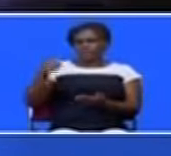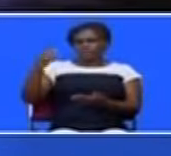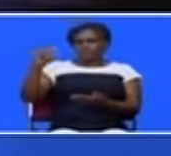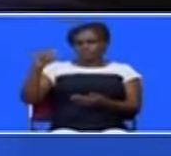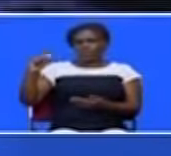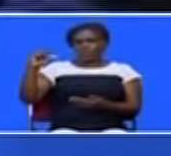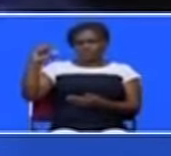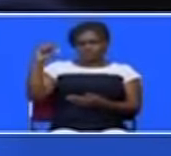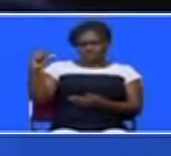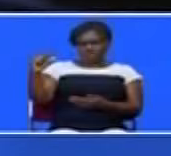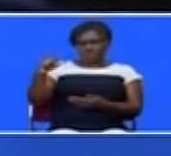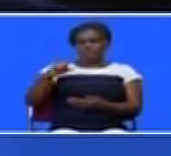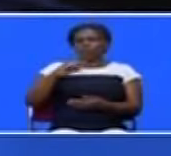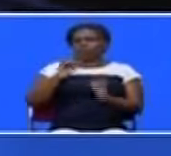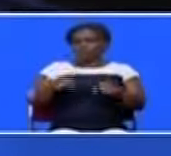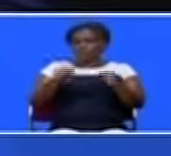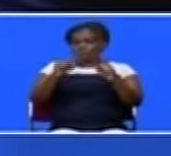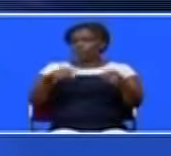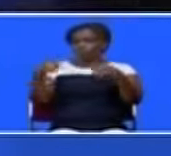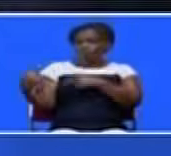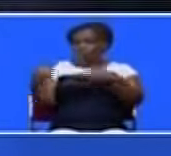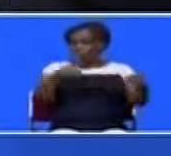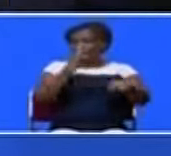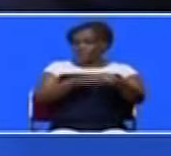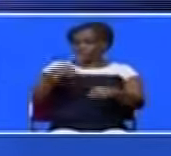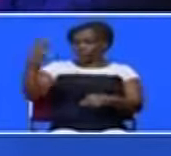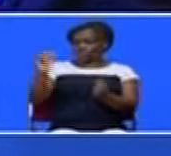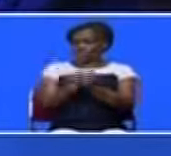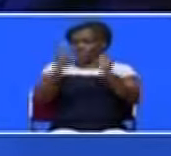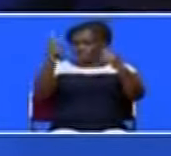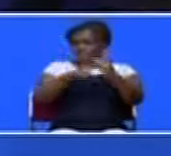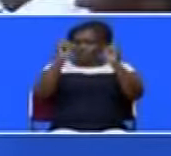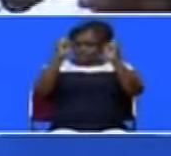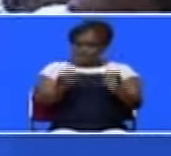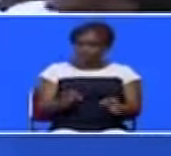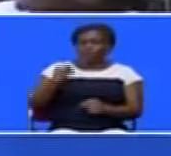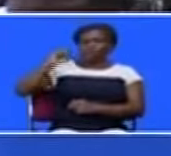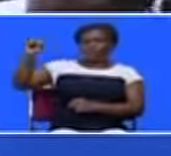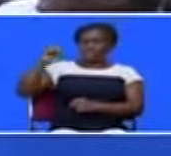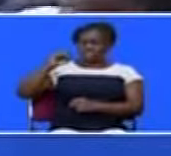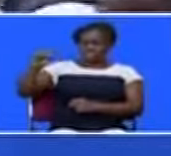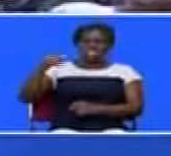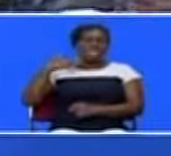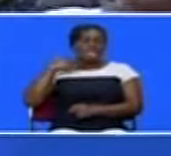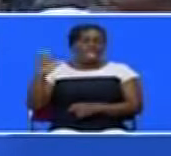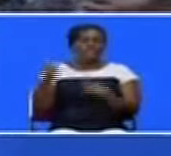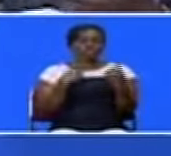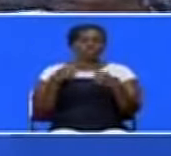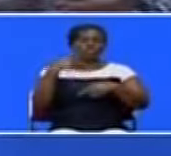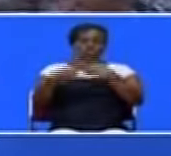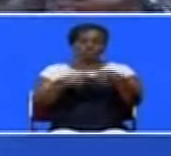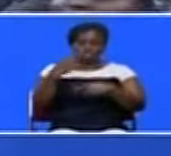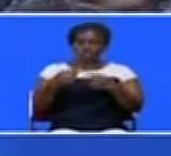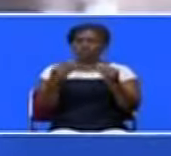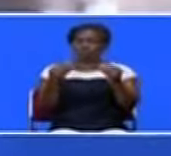Willy Mutunga warned of possible violence come 2017 if politicians beating the drumbeats of violence are